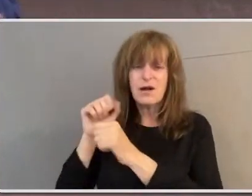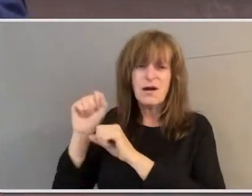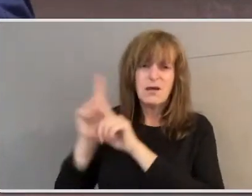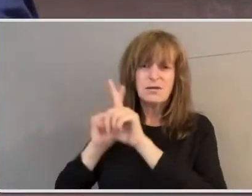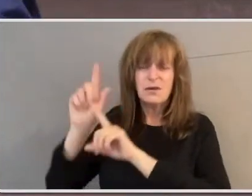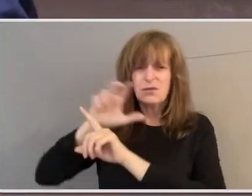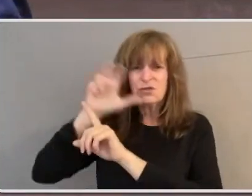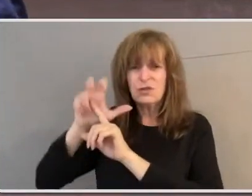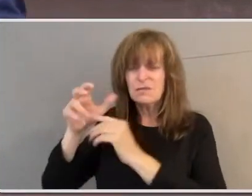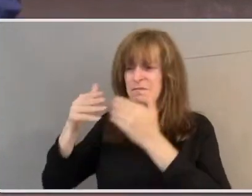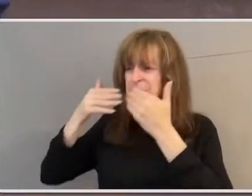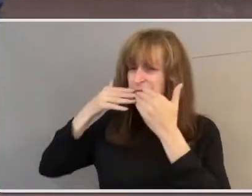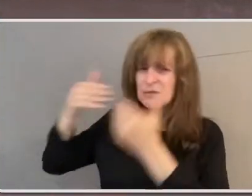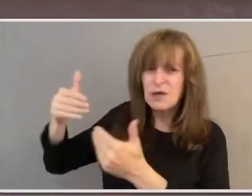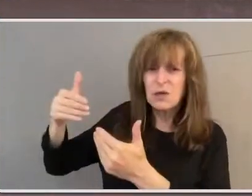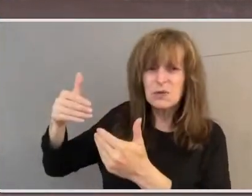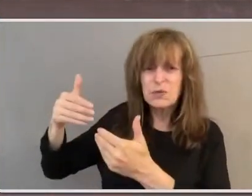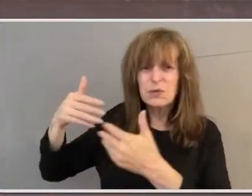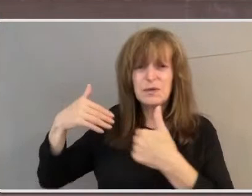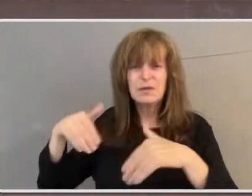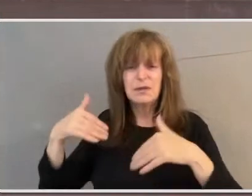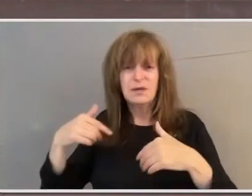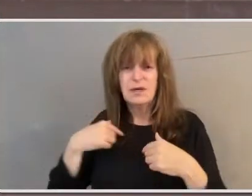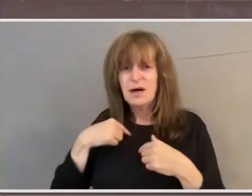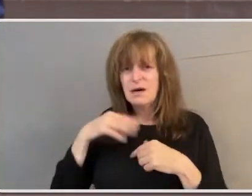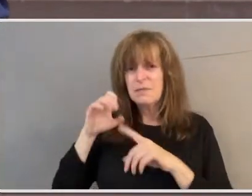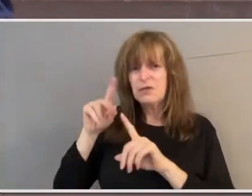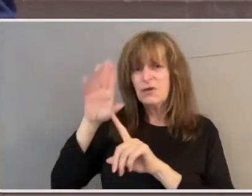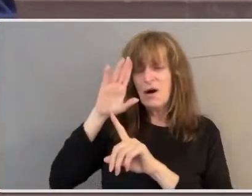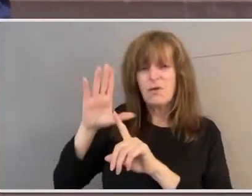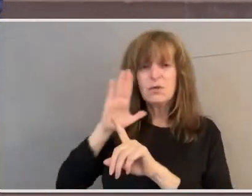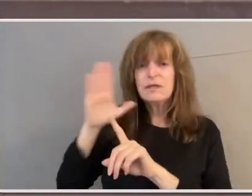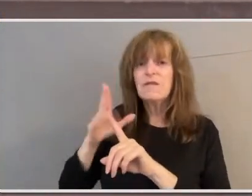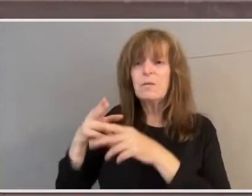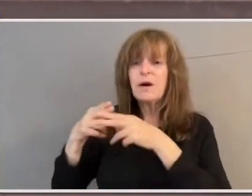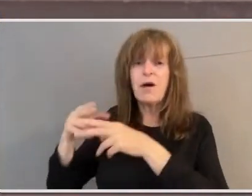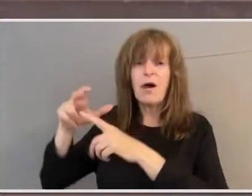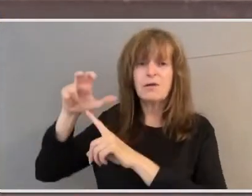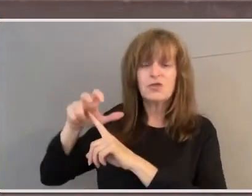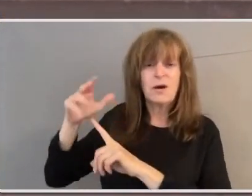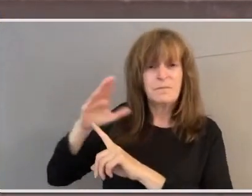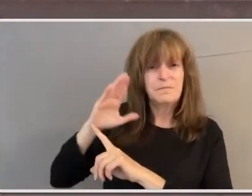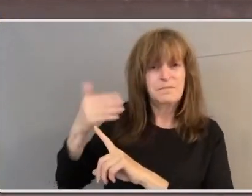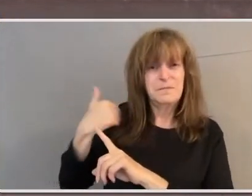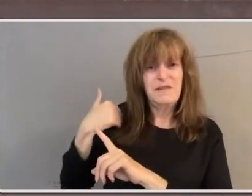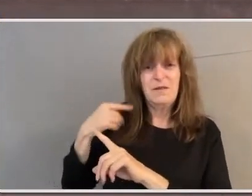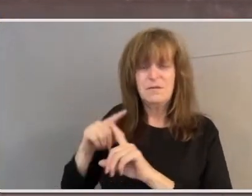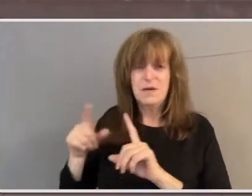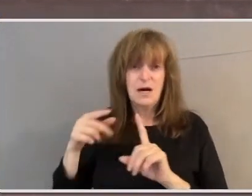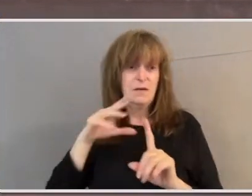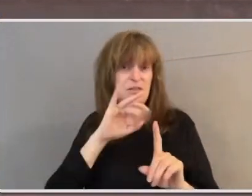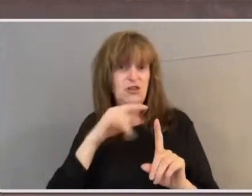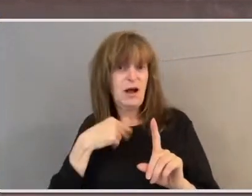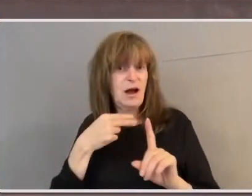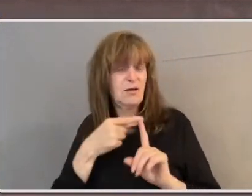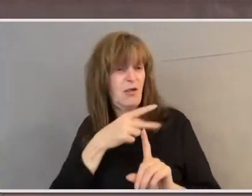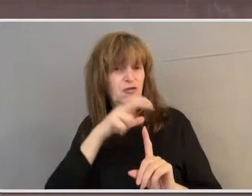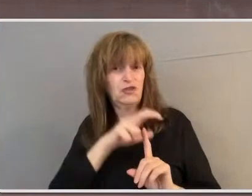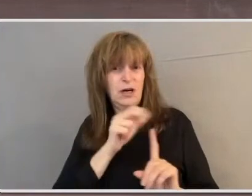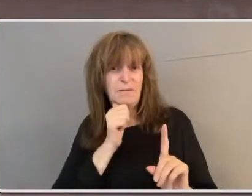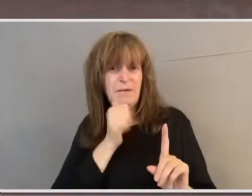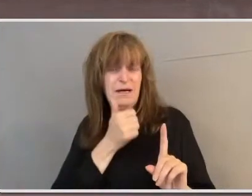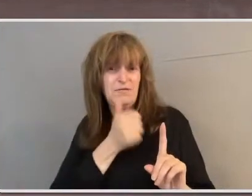called a champion before, but thank you. I call Michelle a champion every day. I'd also like